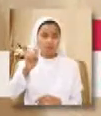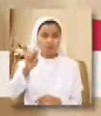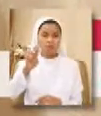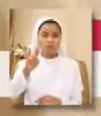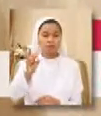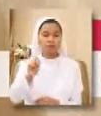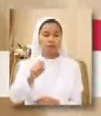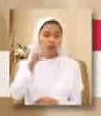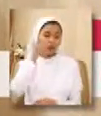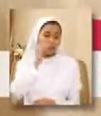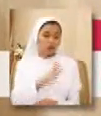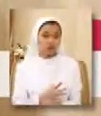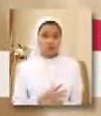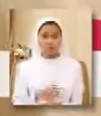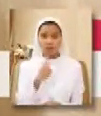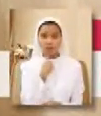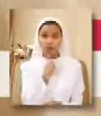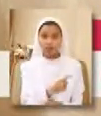said,